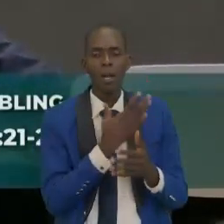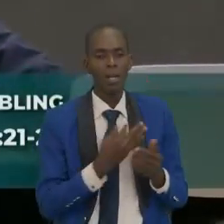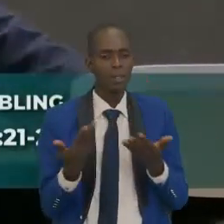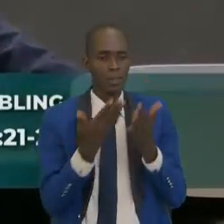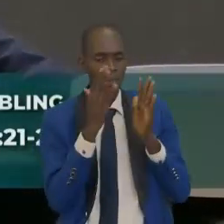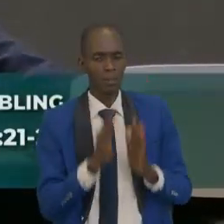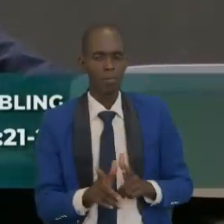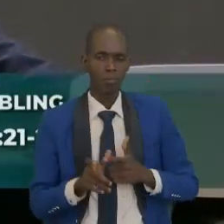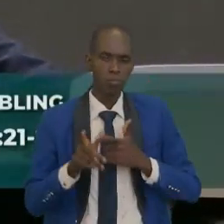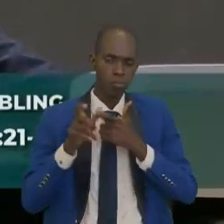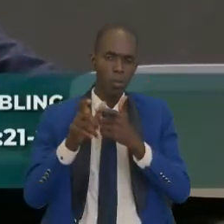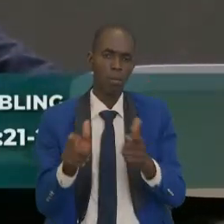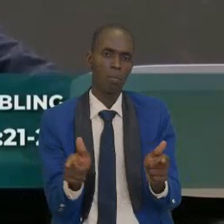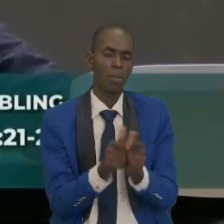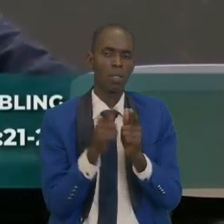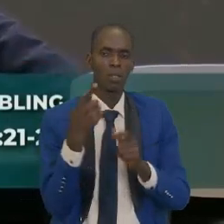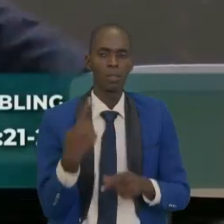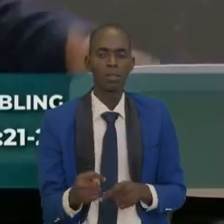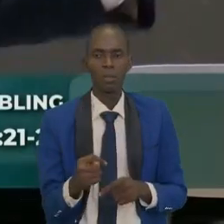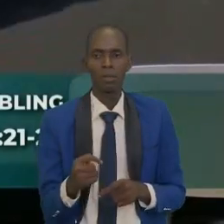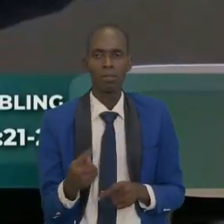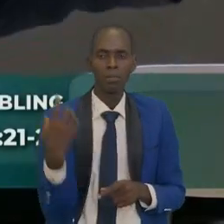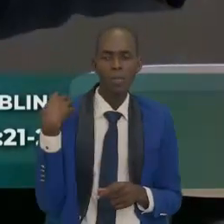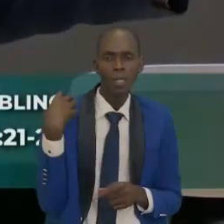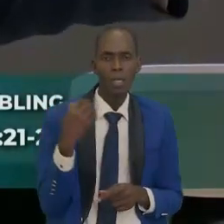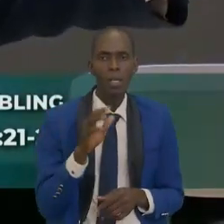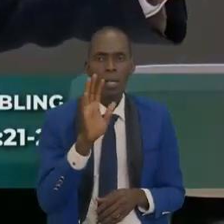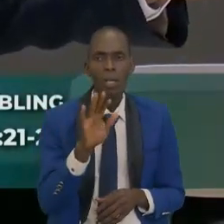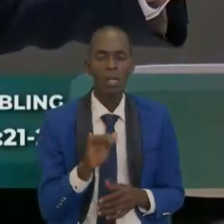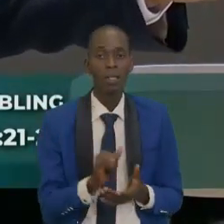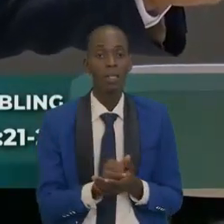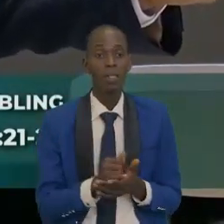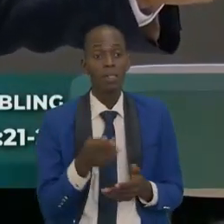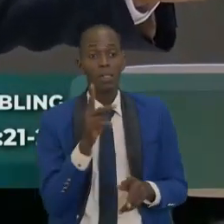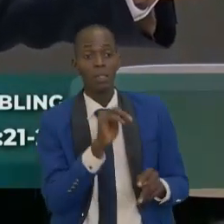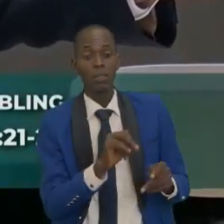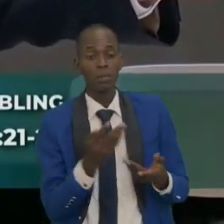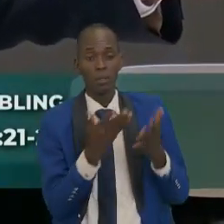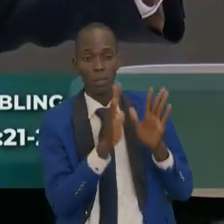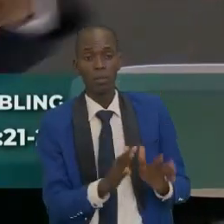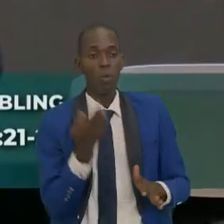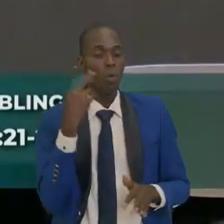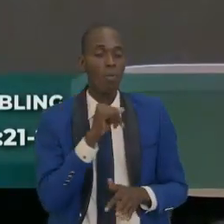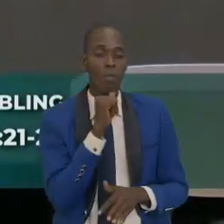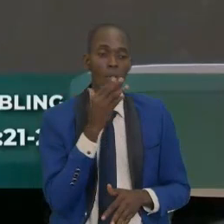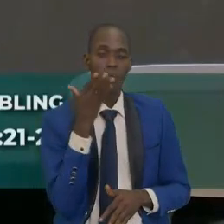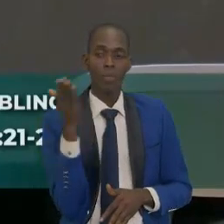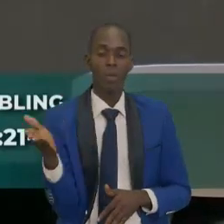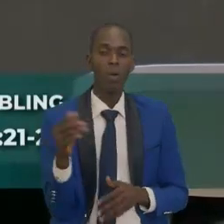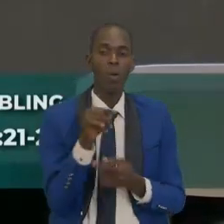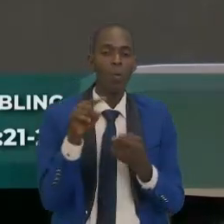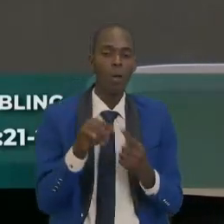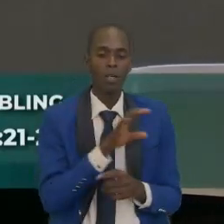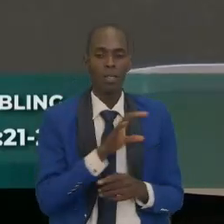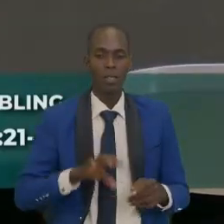and met him they were not there when Jesus spoke but they